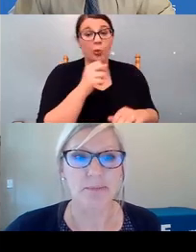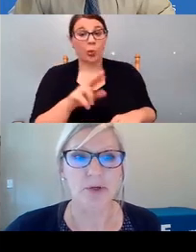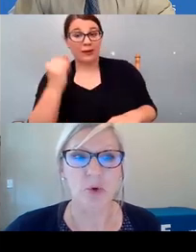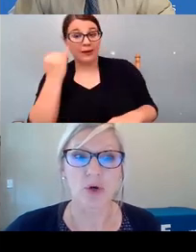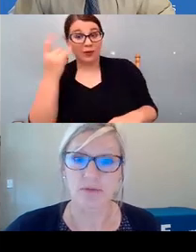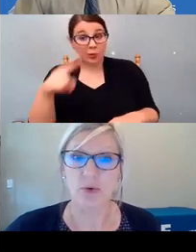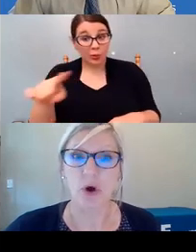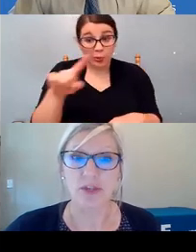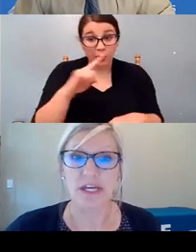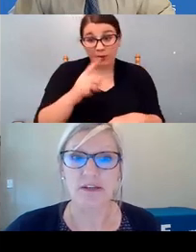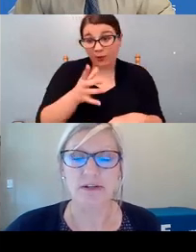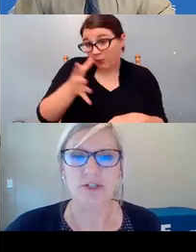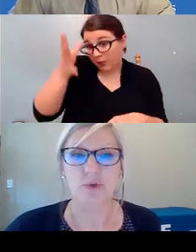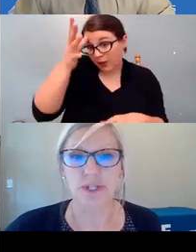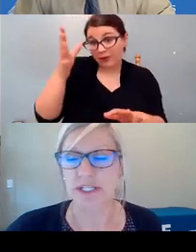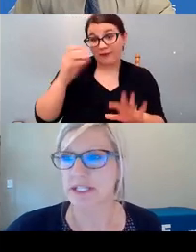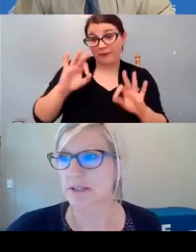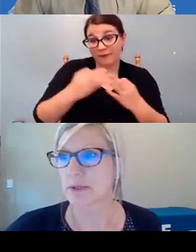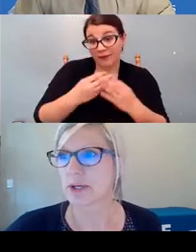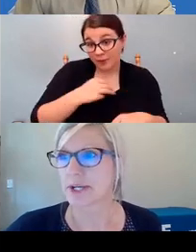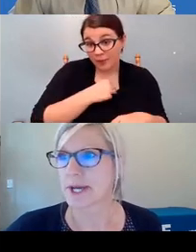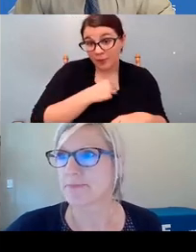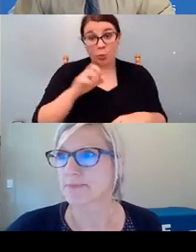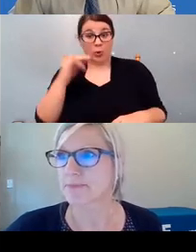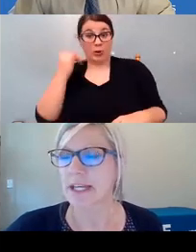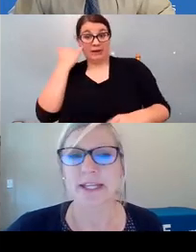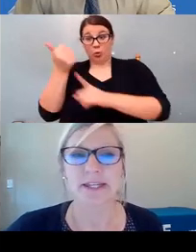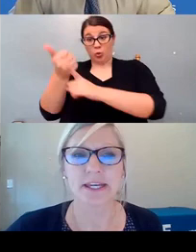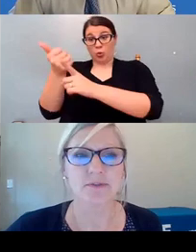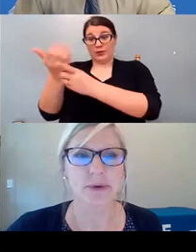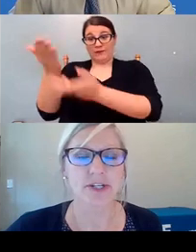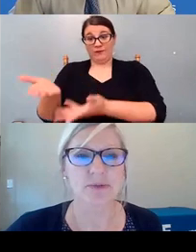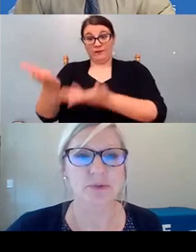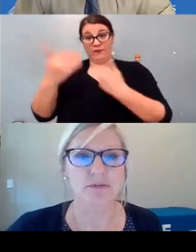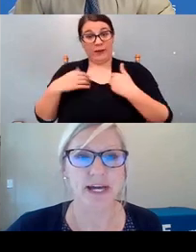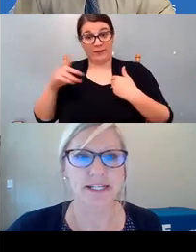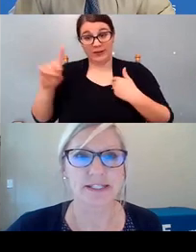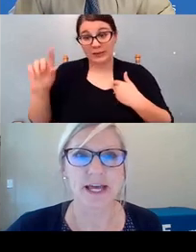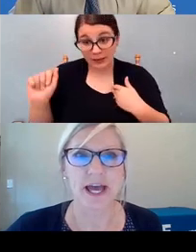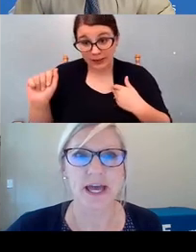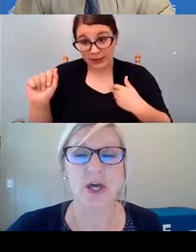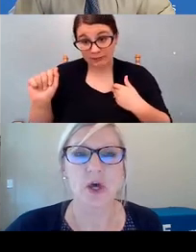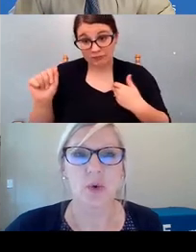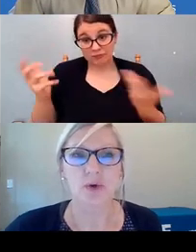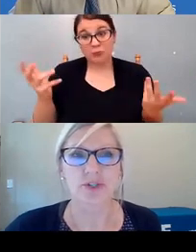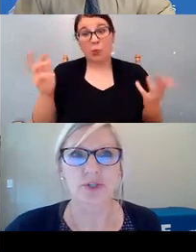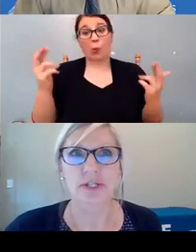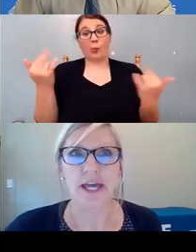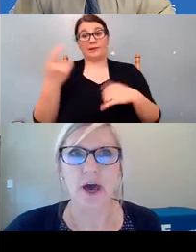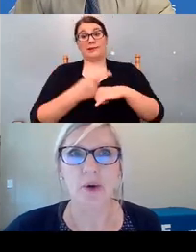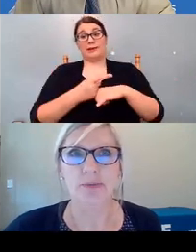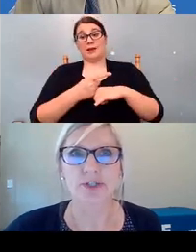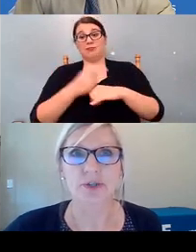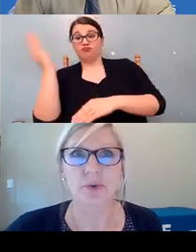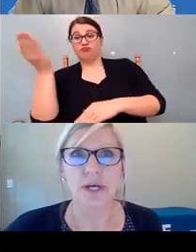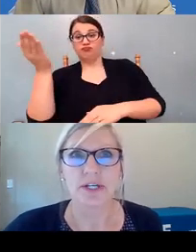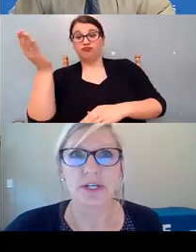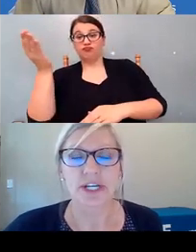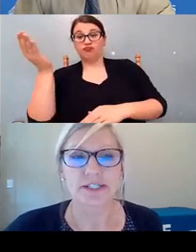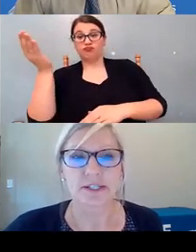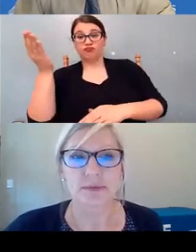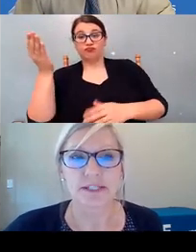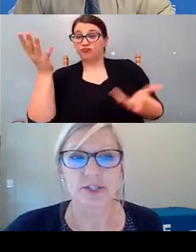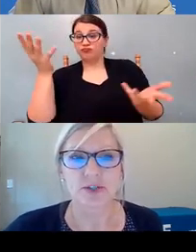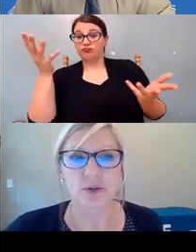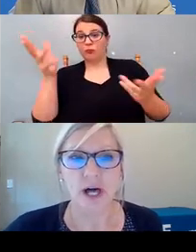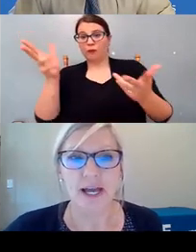family member, or if you are the individual with a disability, that the information provided today will certainly help to